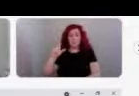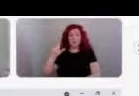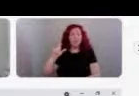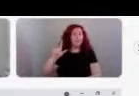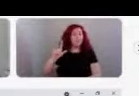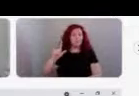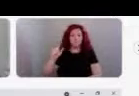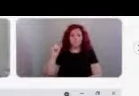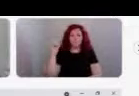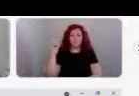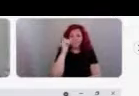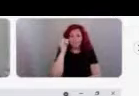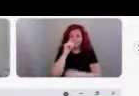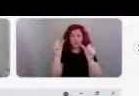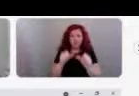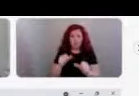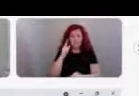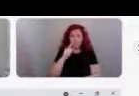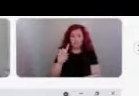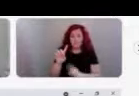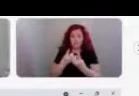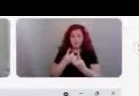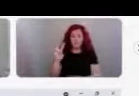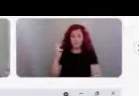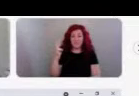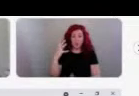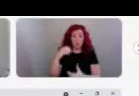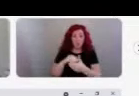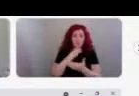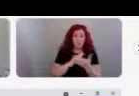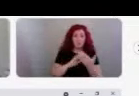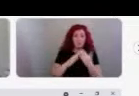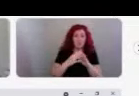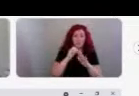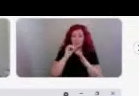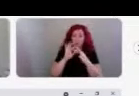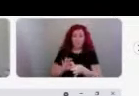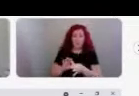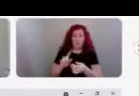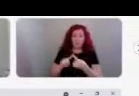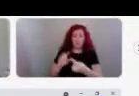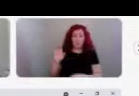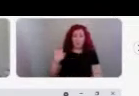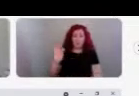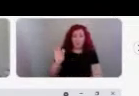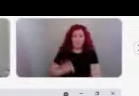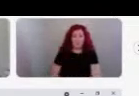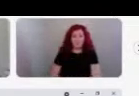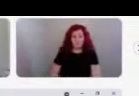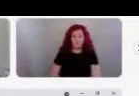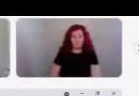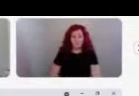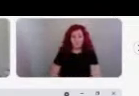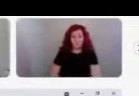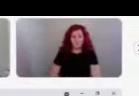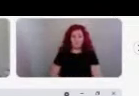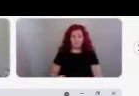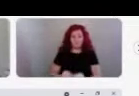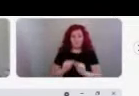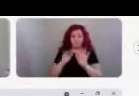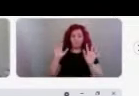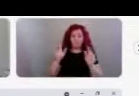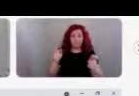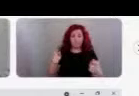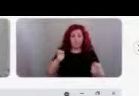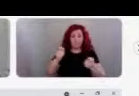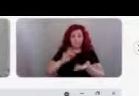17 and includes parts of town that have nothing to do with the catalina foothills it is clearly a gerrymandered